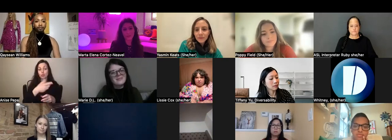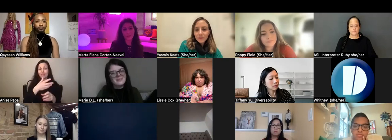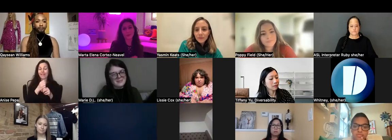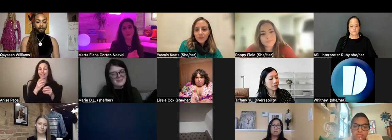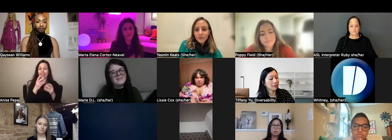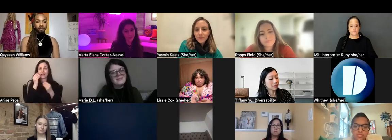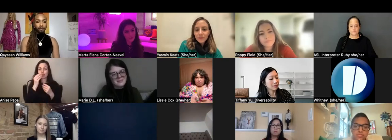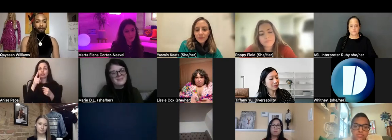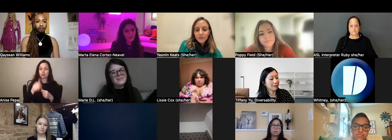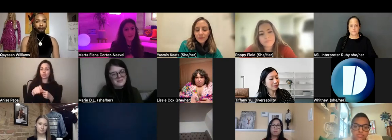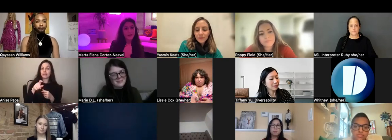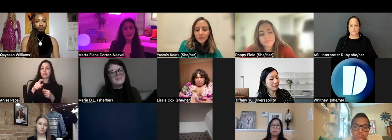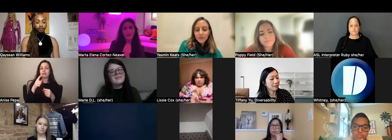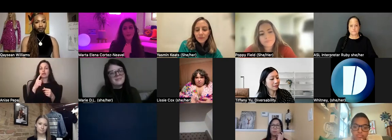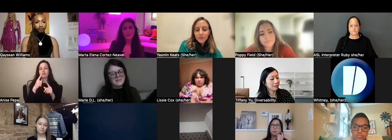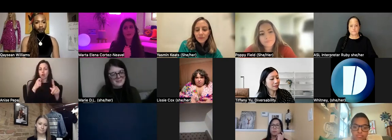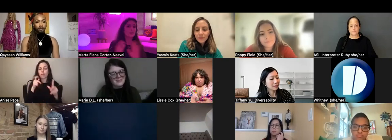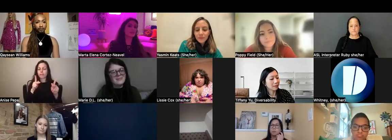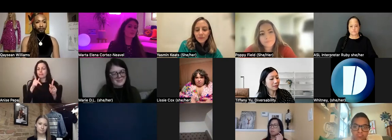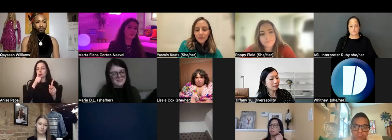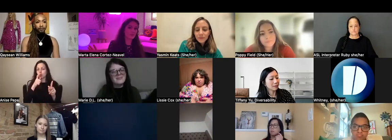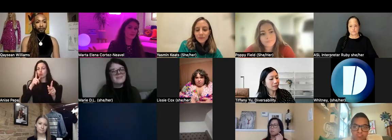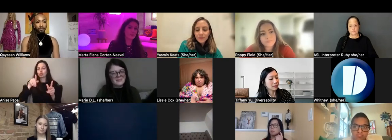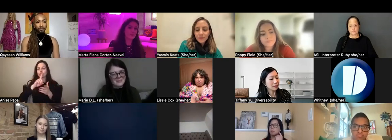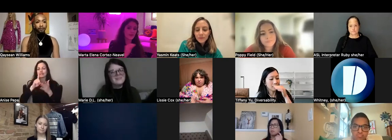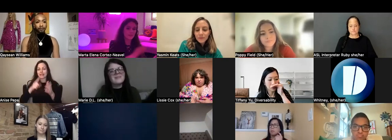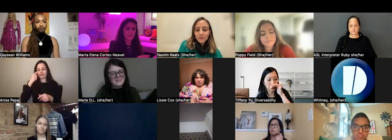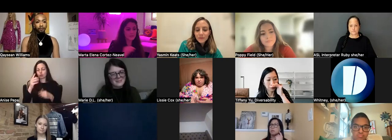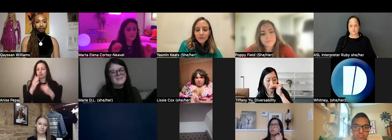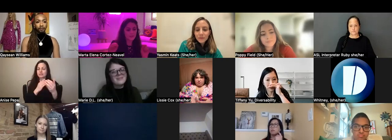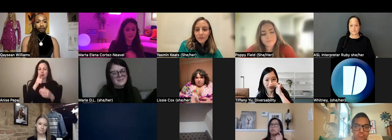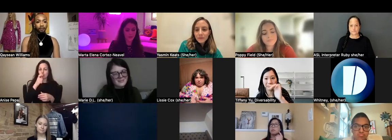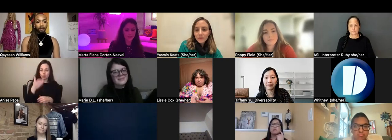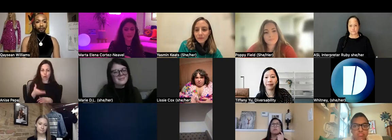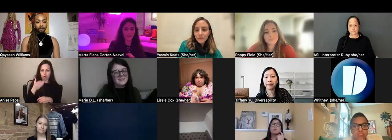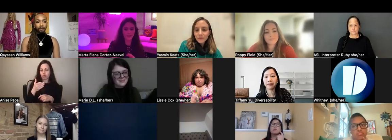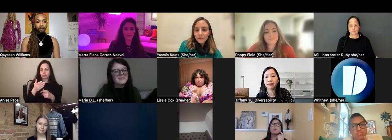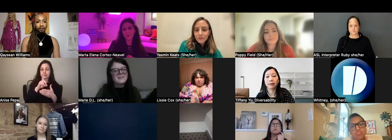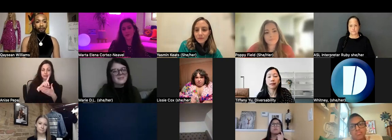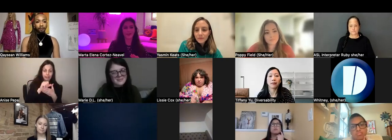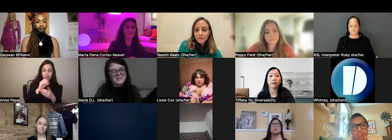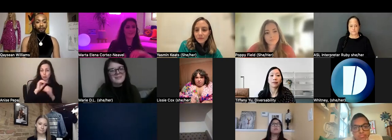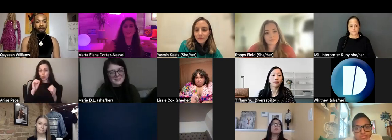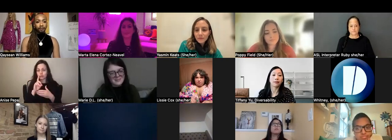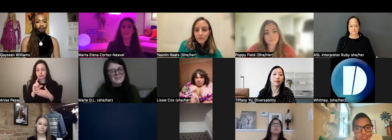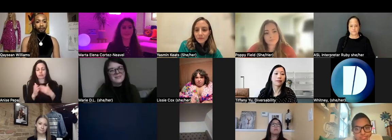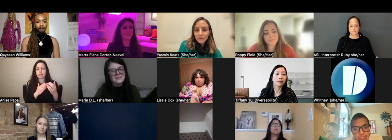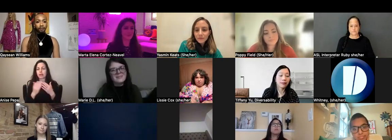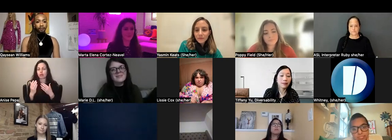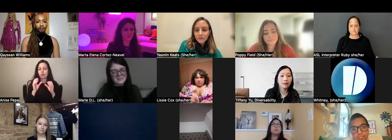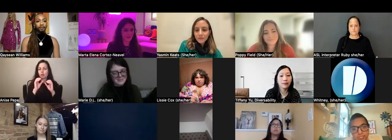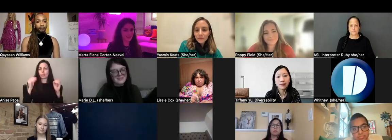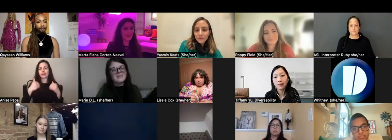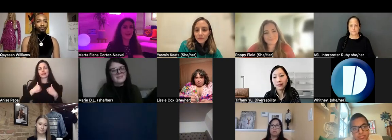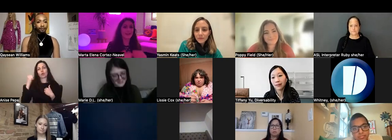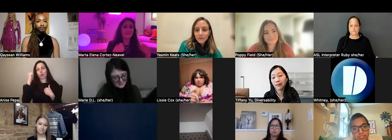from the people you're designing for, regardless of who you are, whether you have a disability or not. No one has every disability in the